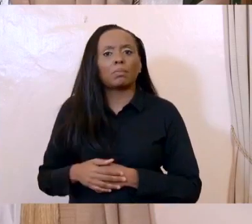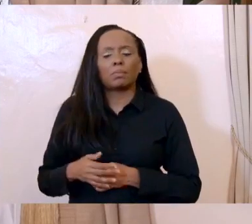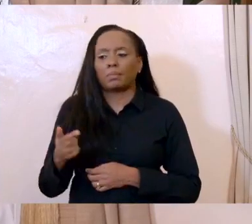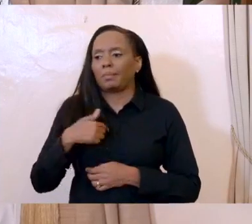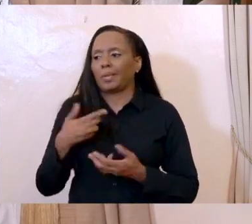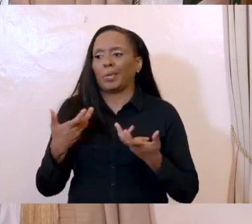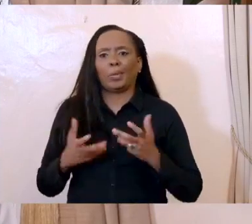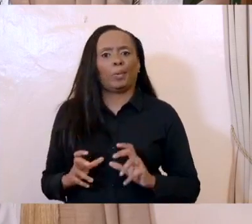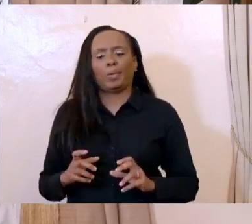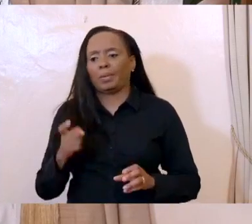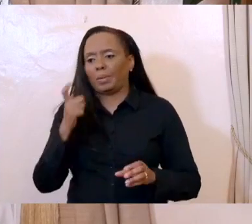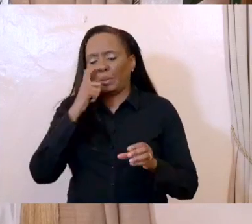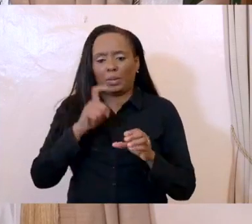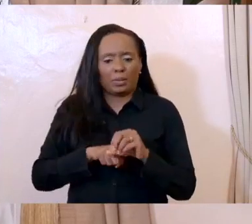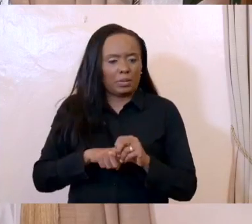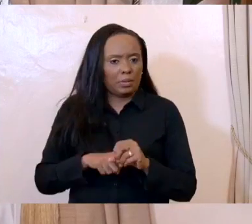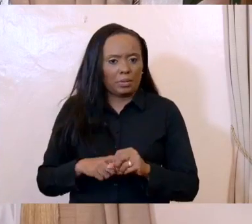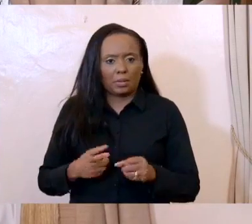want to create